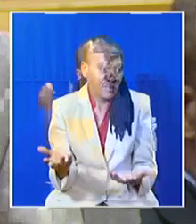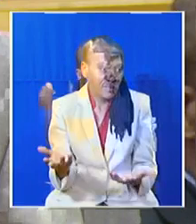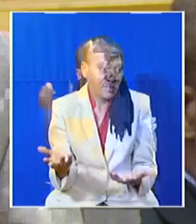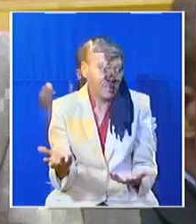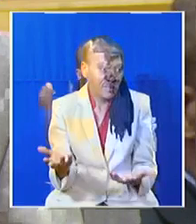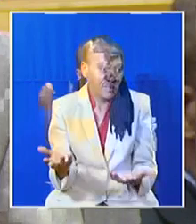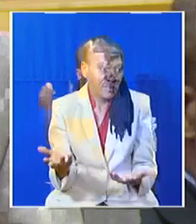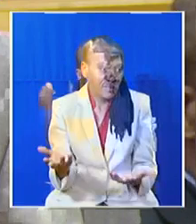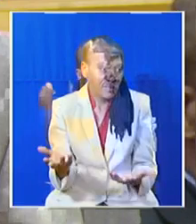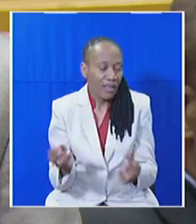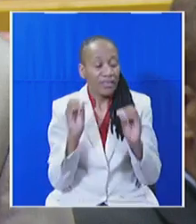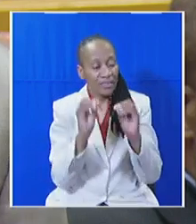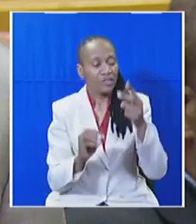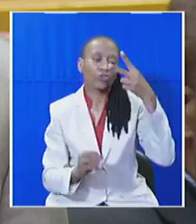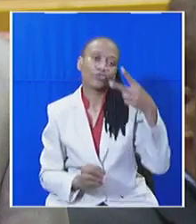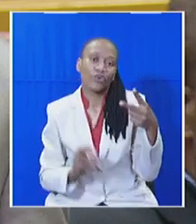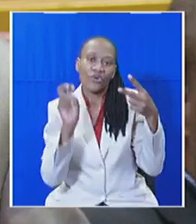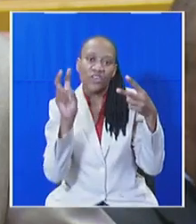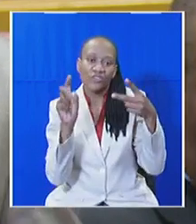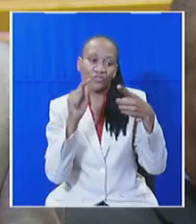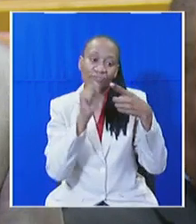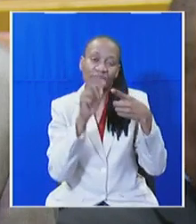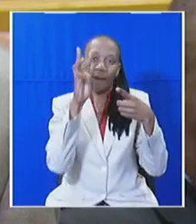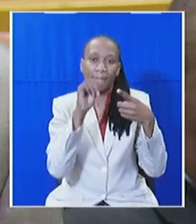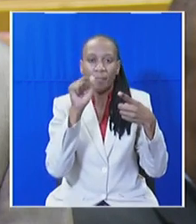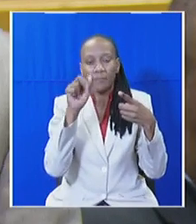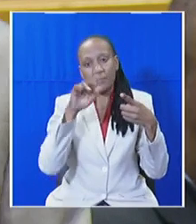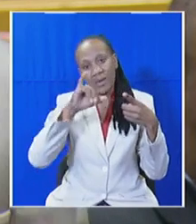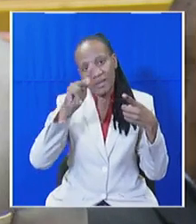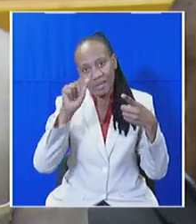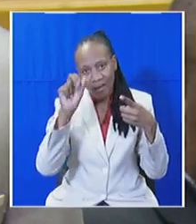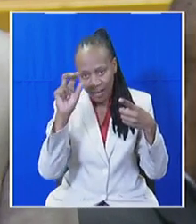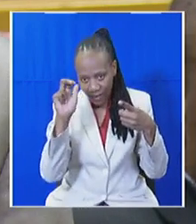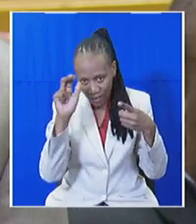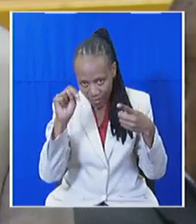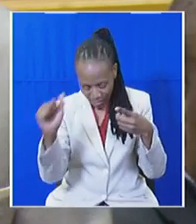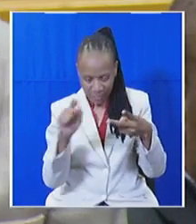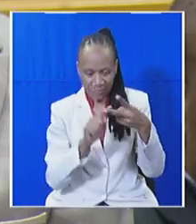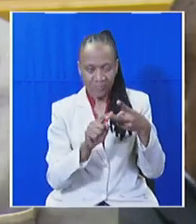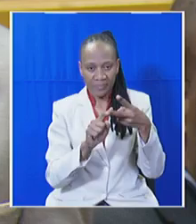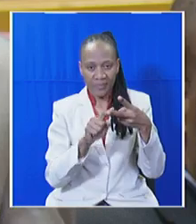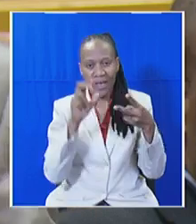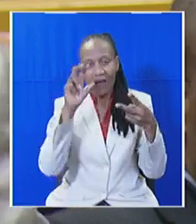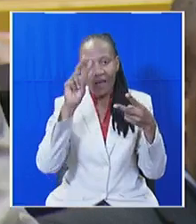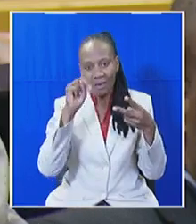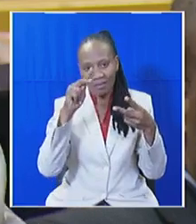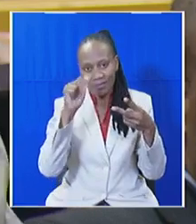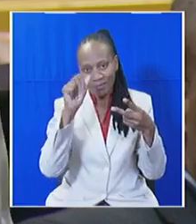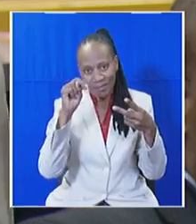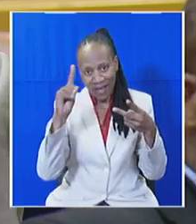This house, that's Marikana and Nkandla. And if that goes away, Mr. President, it would appear that some members will have nothing to debate